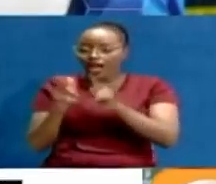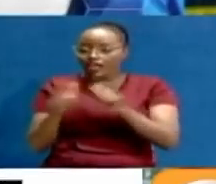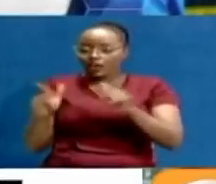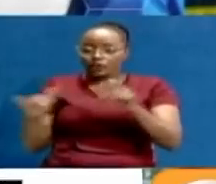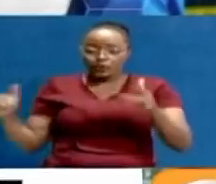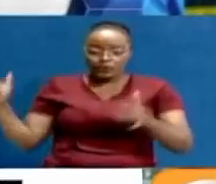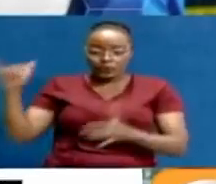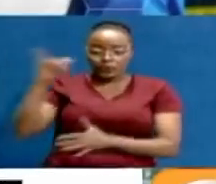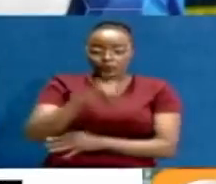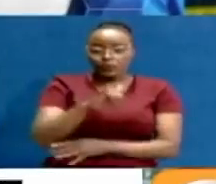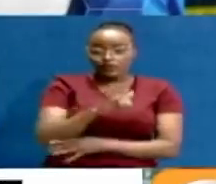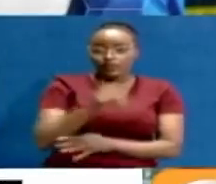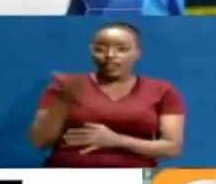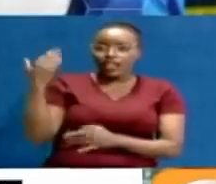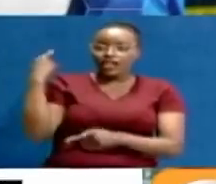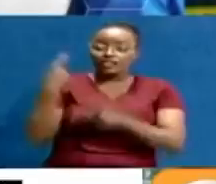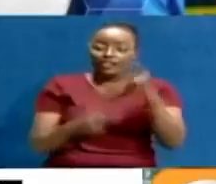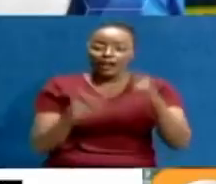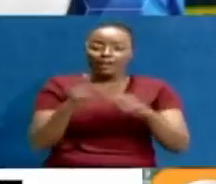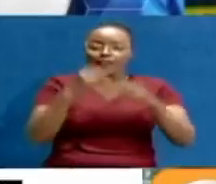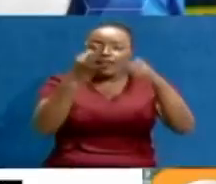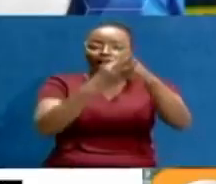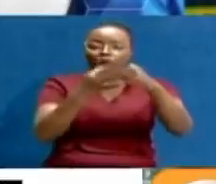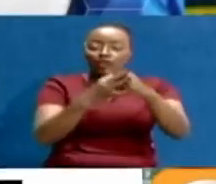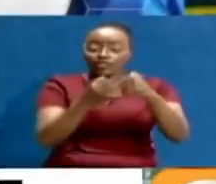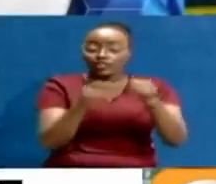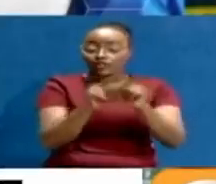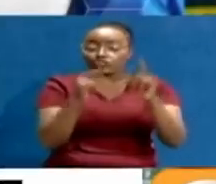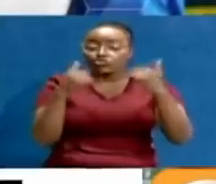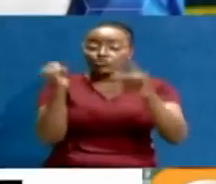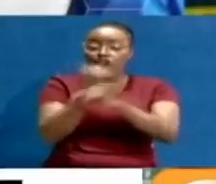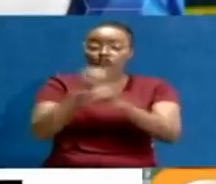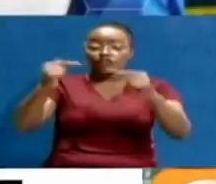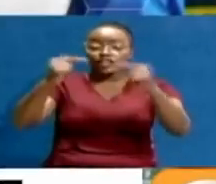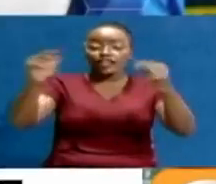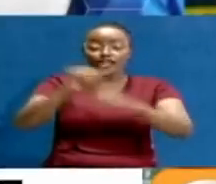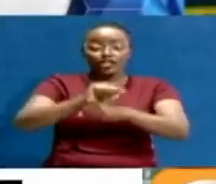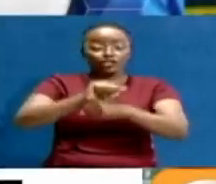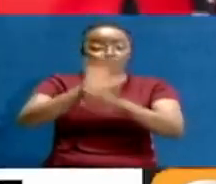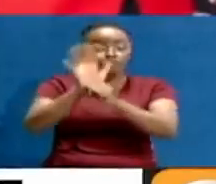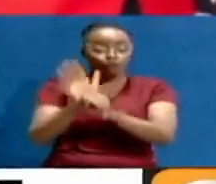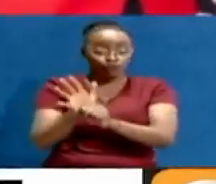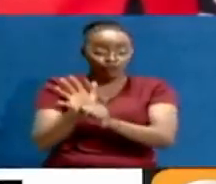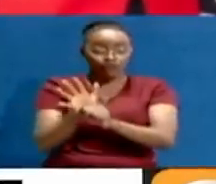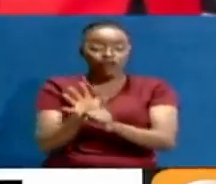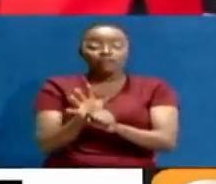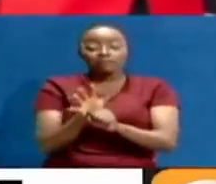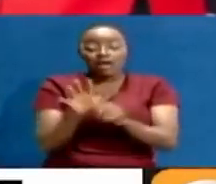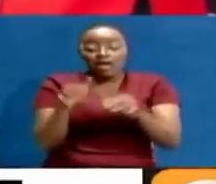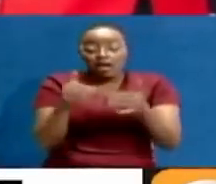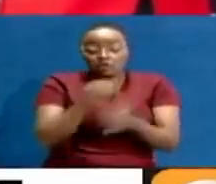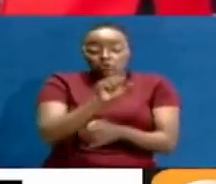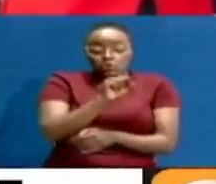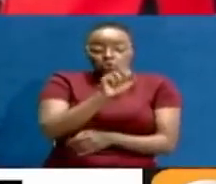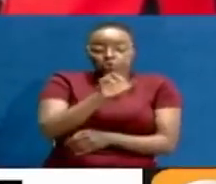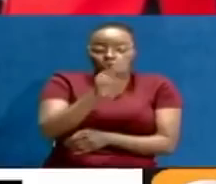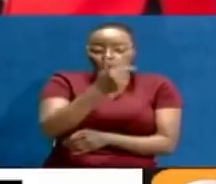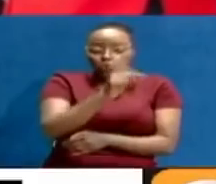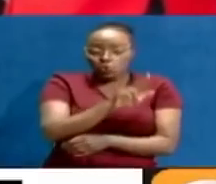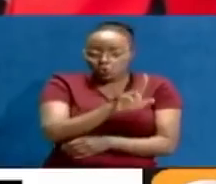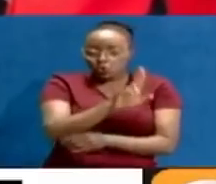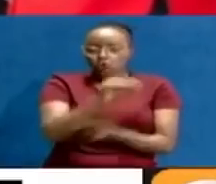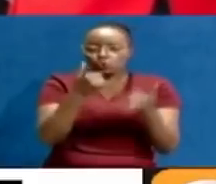territory last year August as a measure to fight COVID-19 pandemic. How President Suluhu will move to